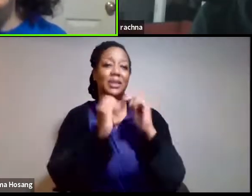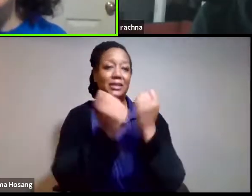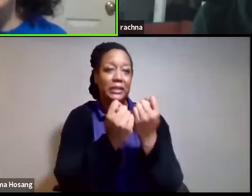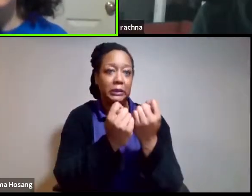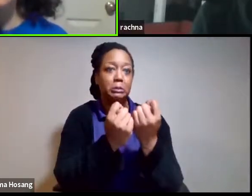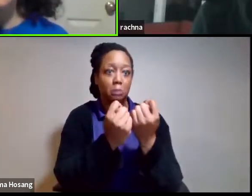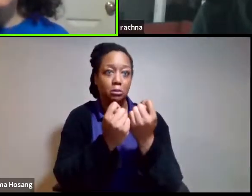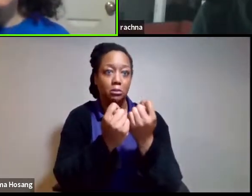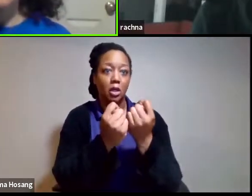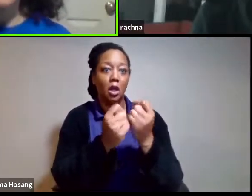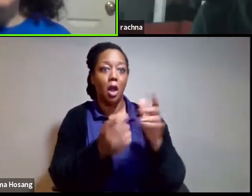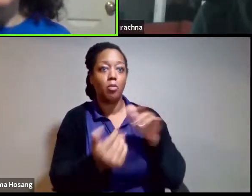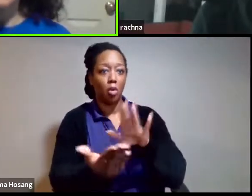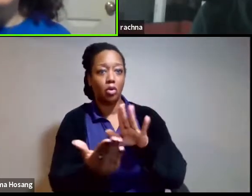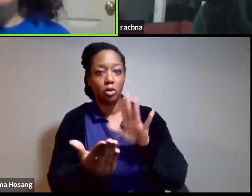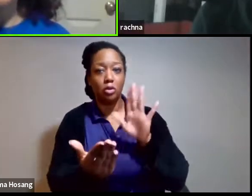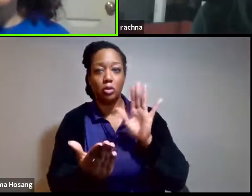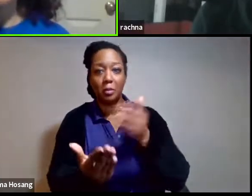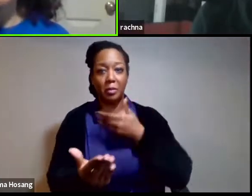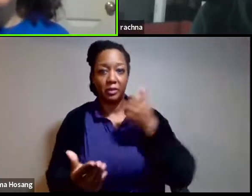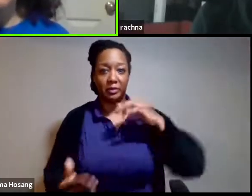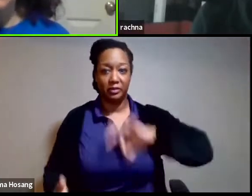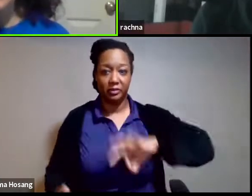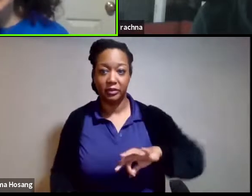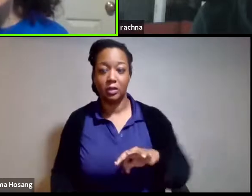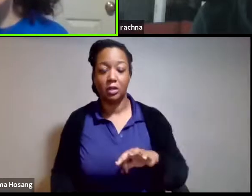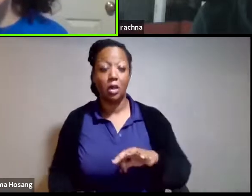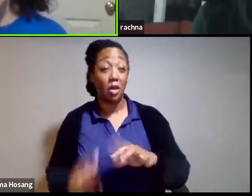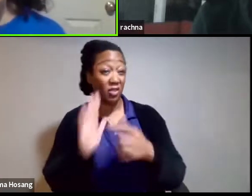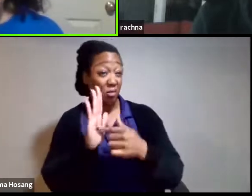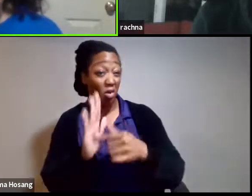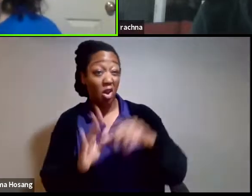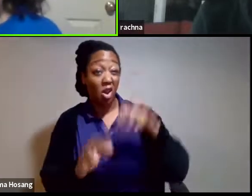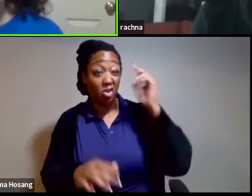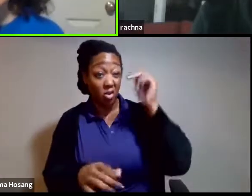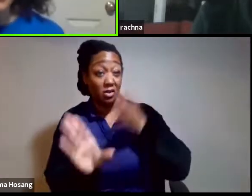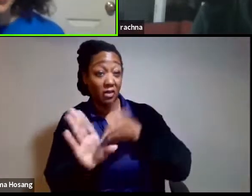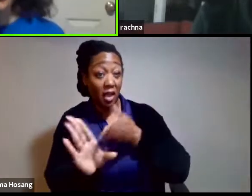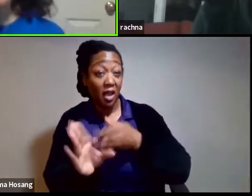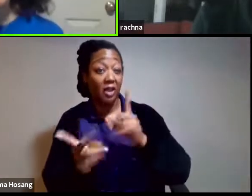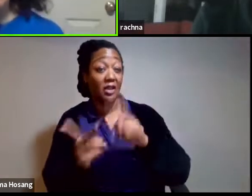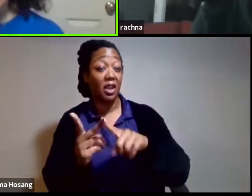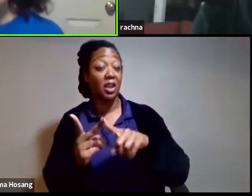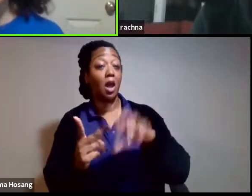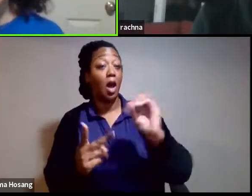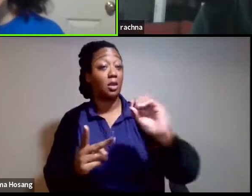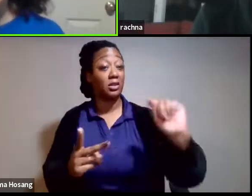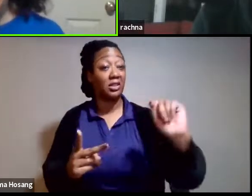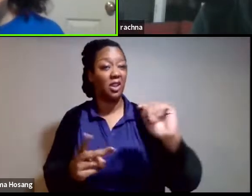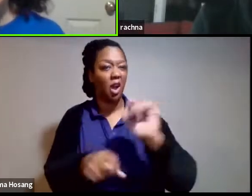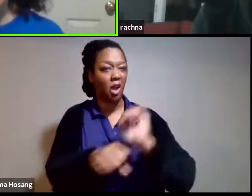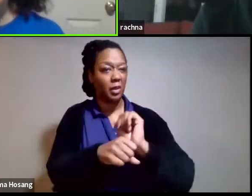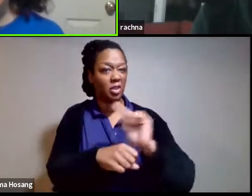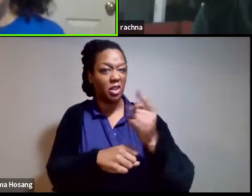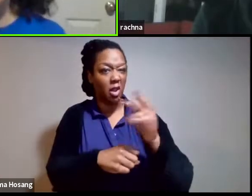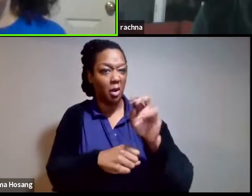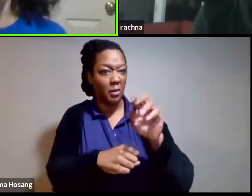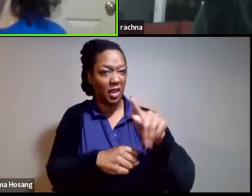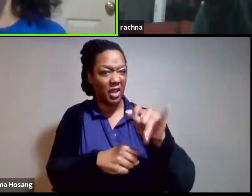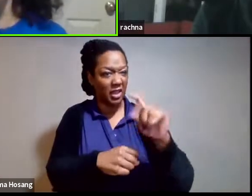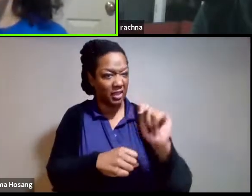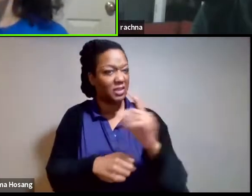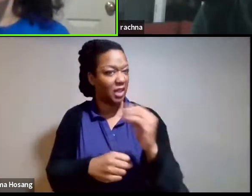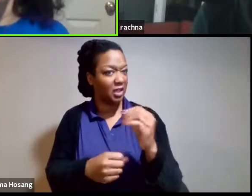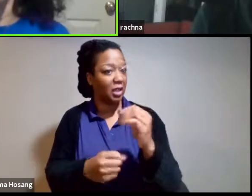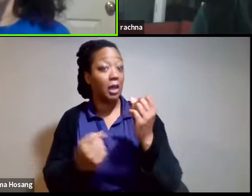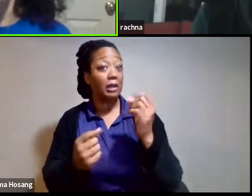with, for example, like neuropsych and an occupational therapist and a speech therapist and kind of getting lots of eyes on the